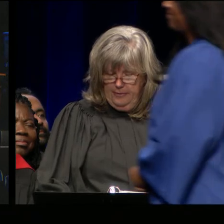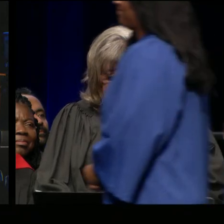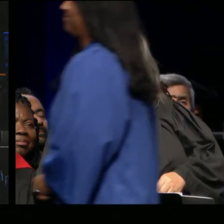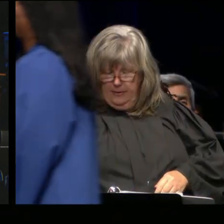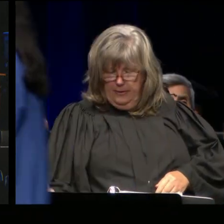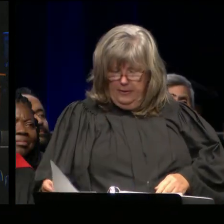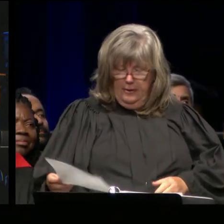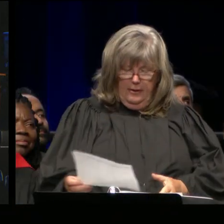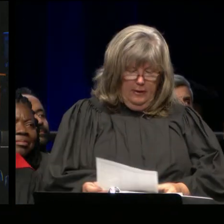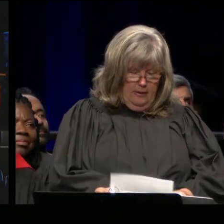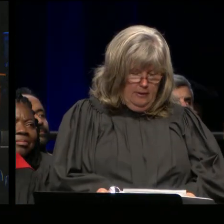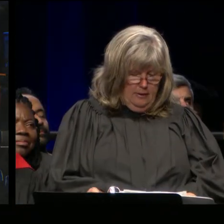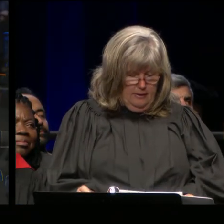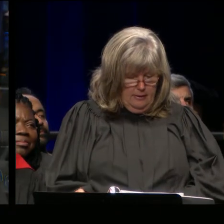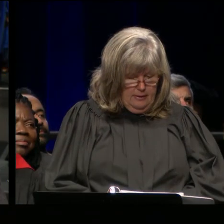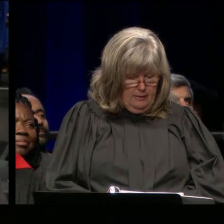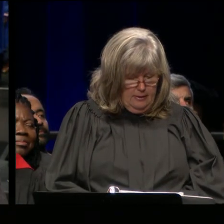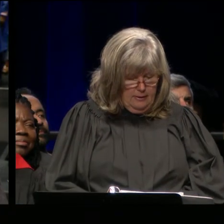Arani Shribavin.